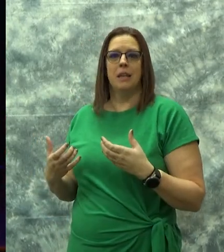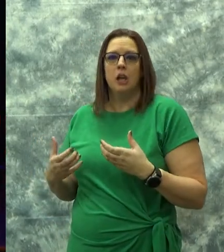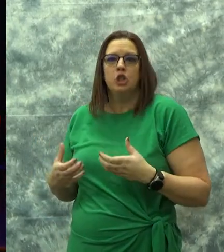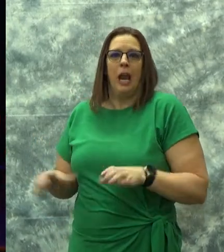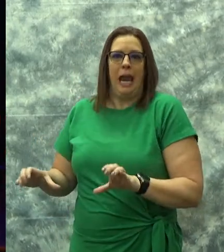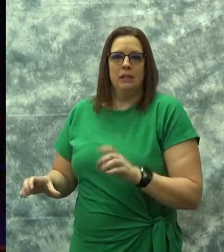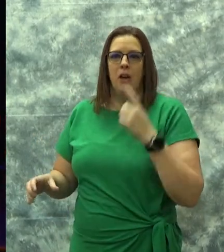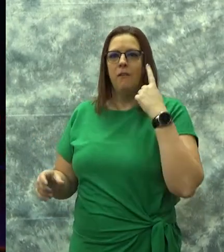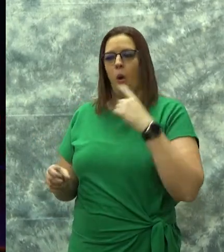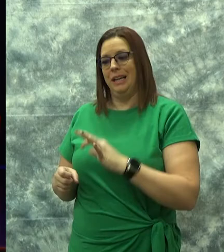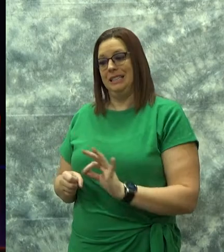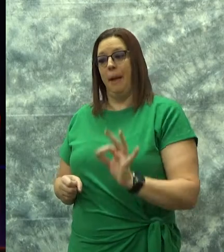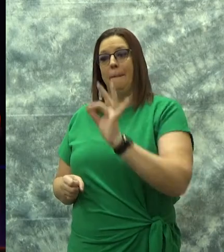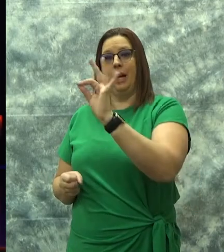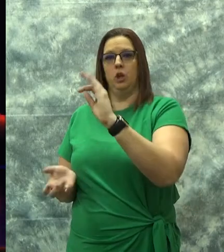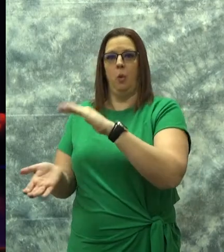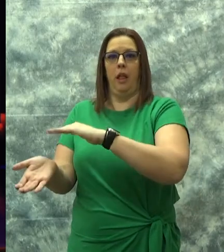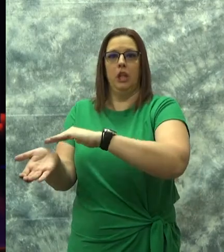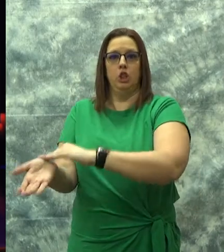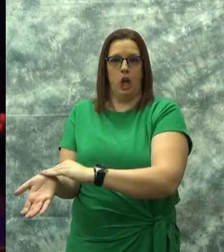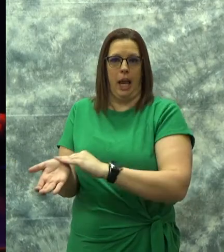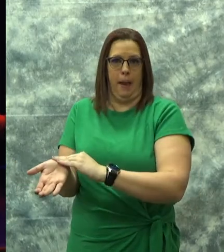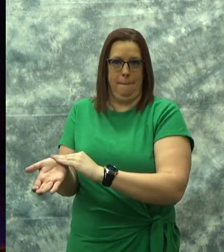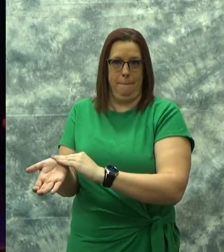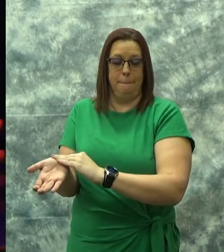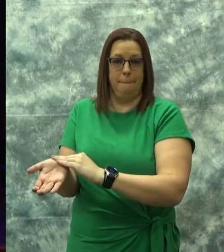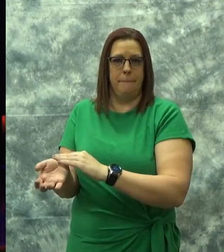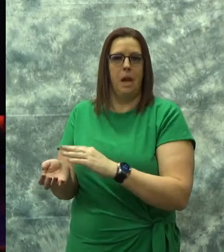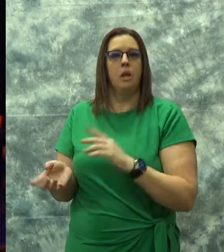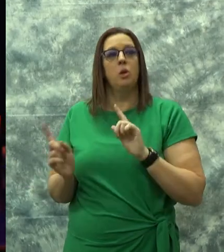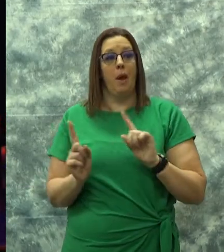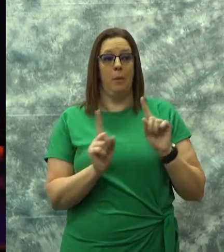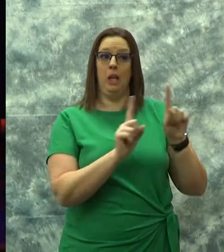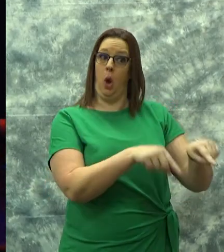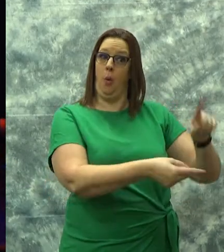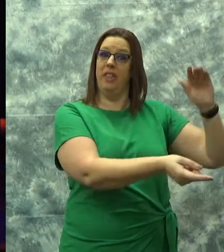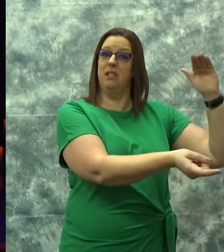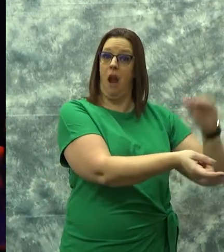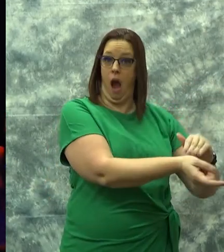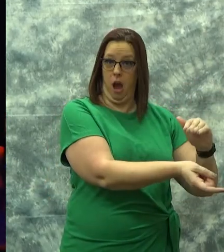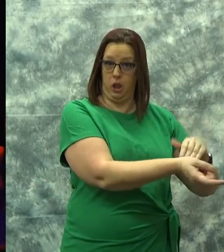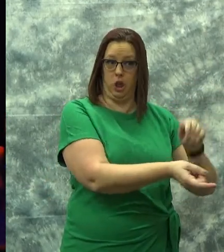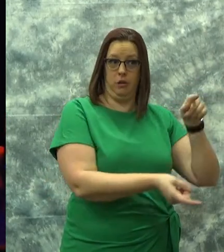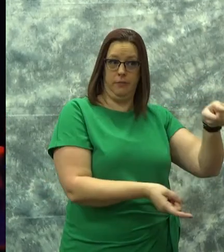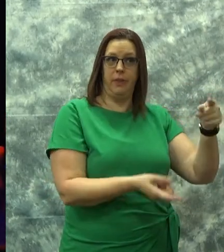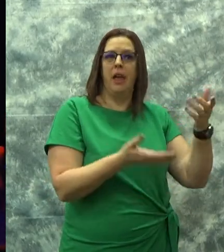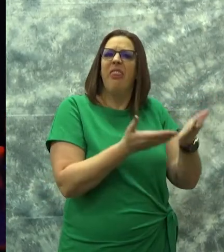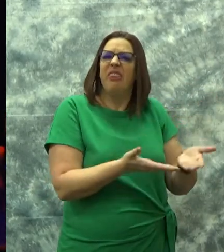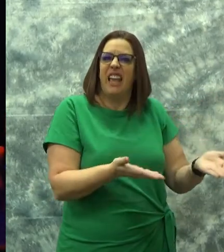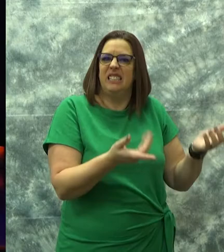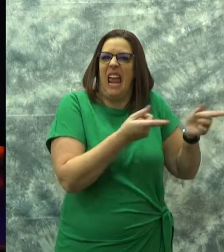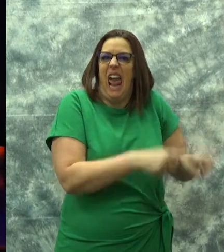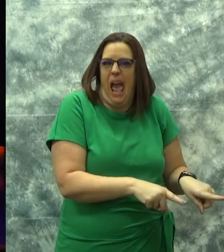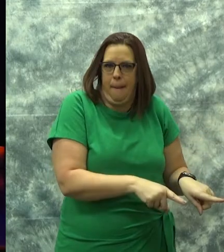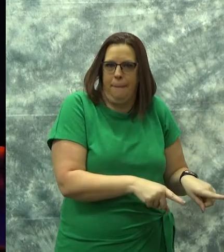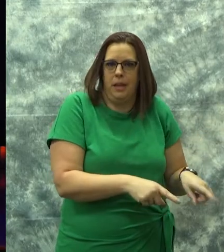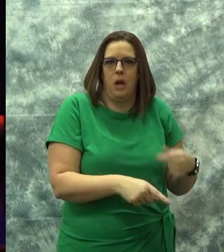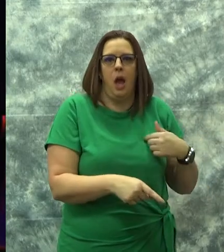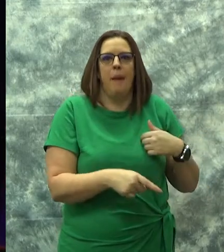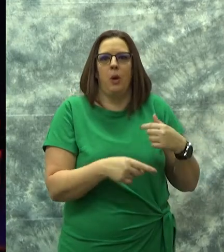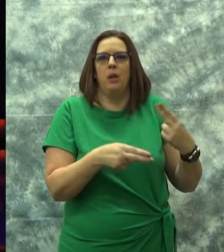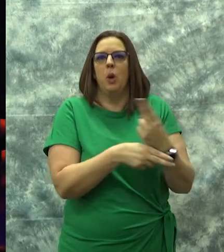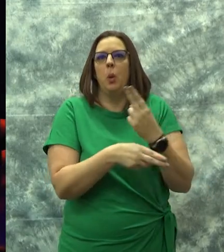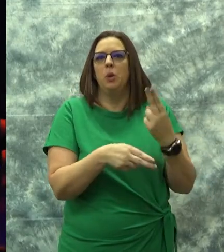for a spiritual checkup. And when we go to the physical doctor, there are certain things that happen there when we get a checkup, and I want